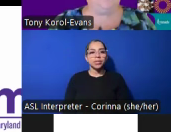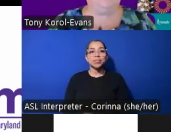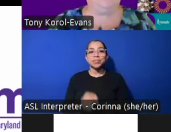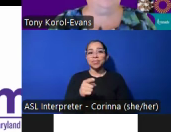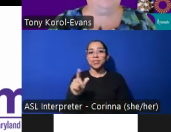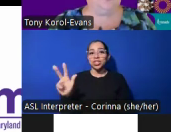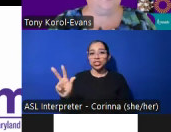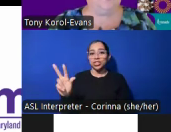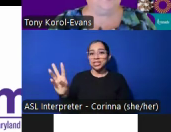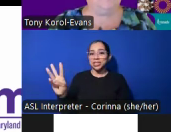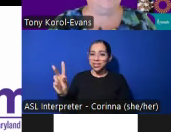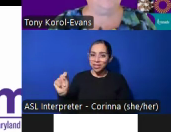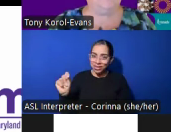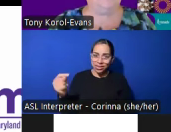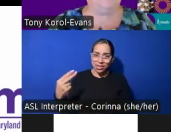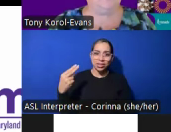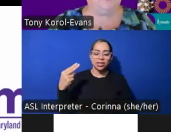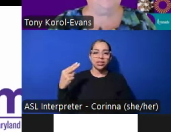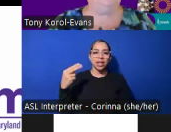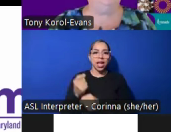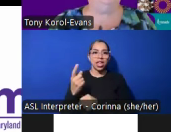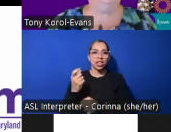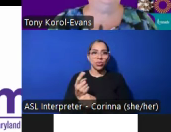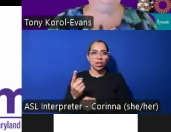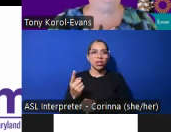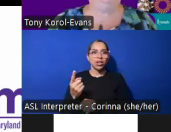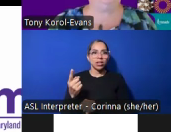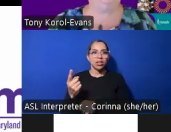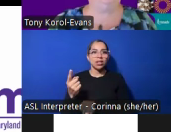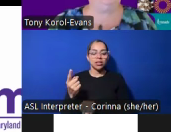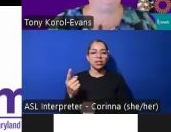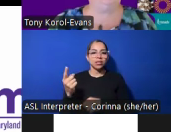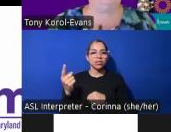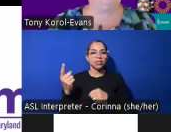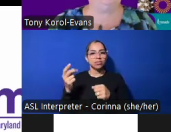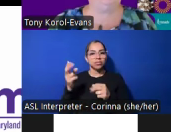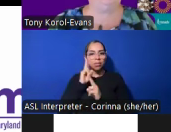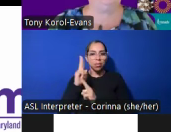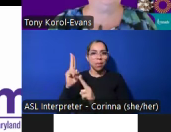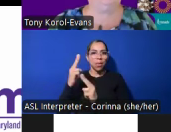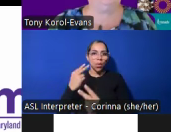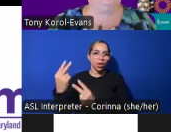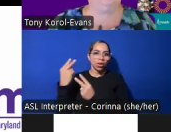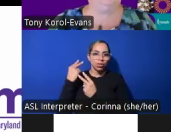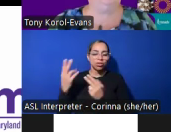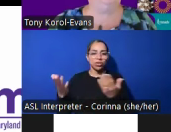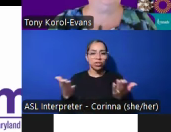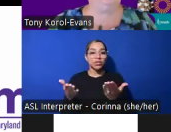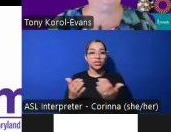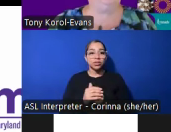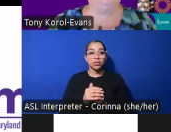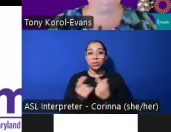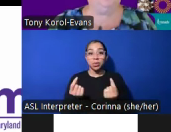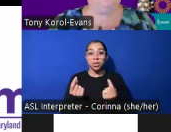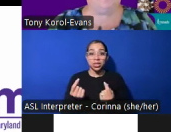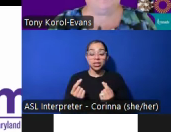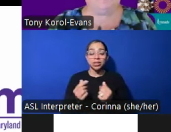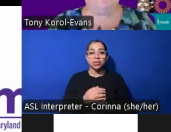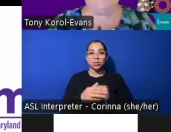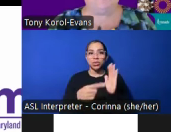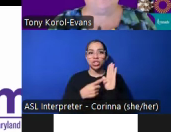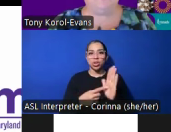36th annual memorial service. You saw that 38. What we did is we showed total